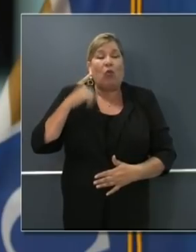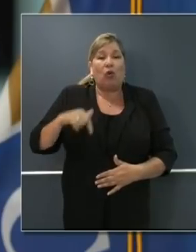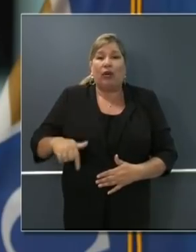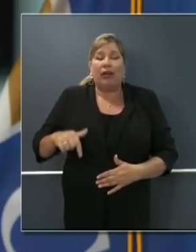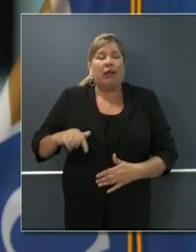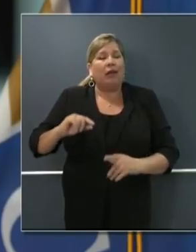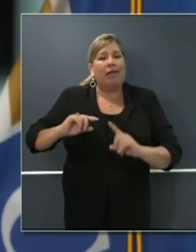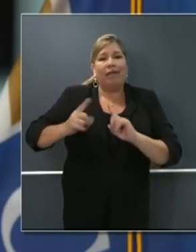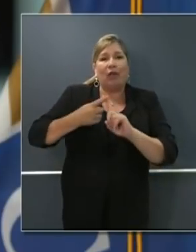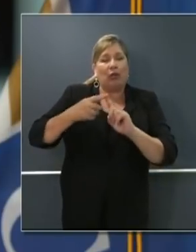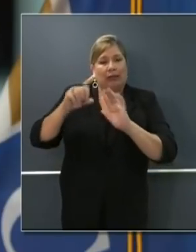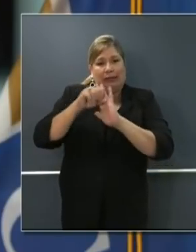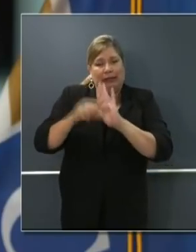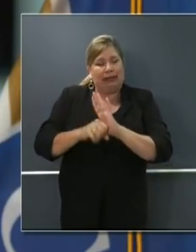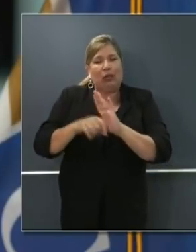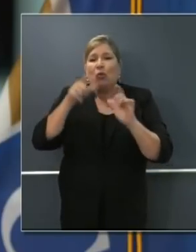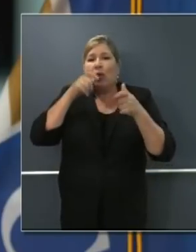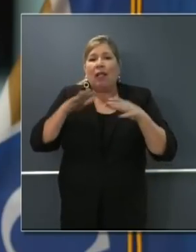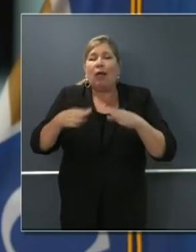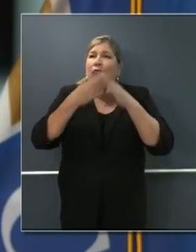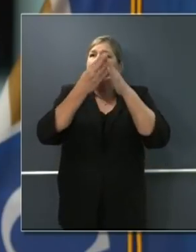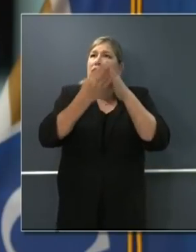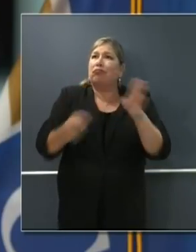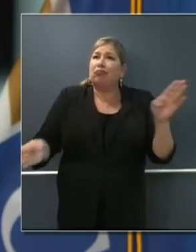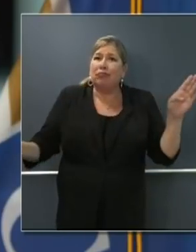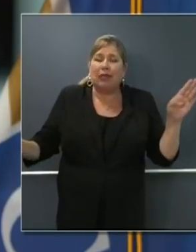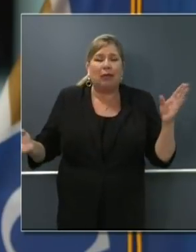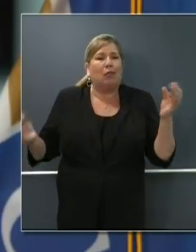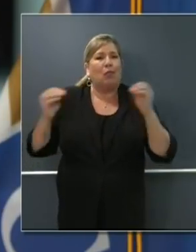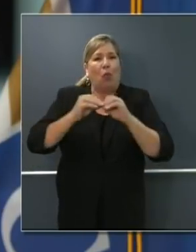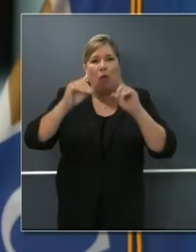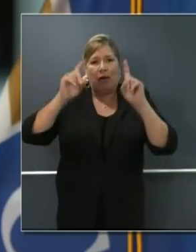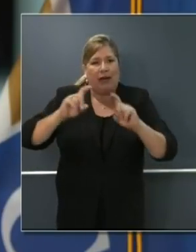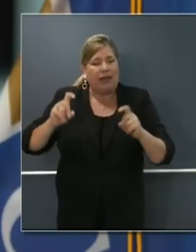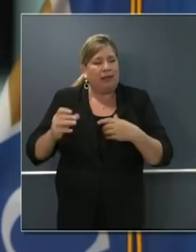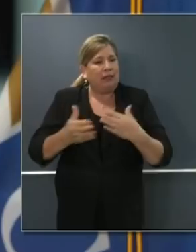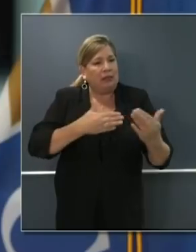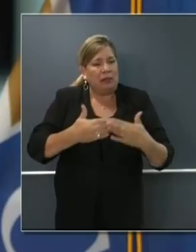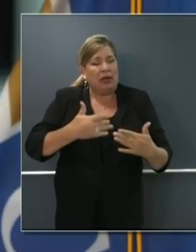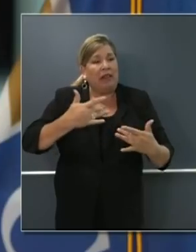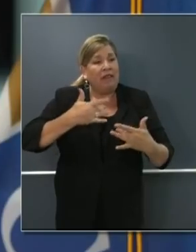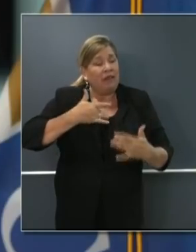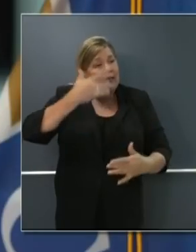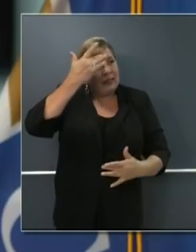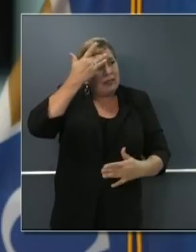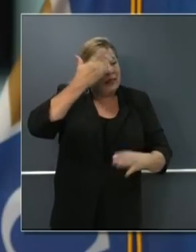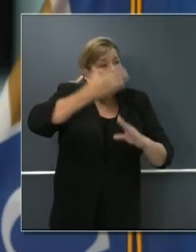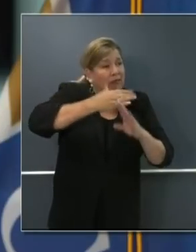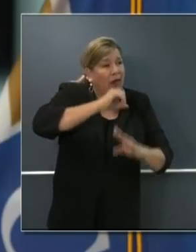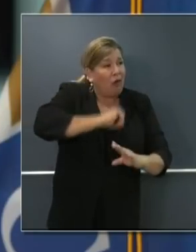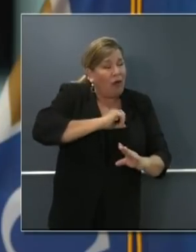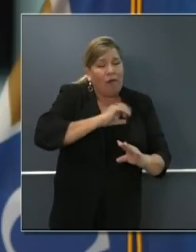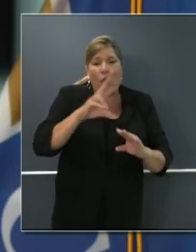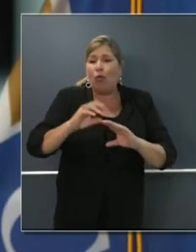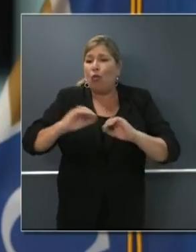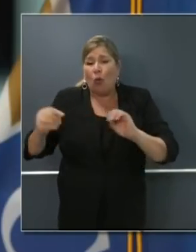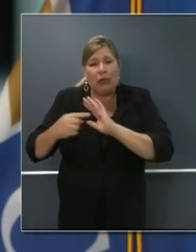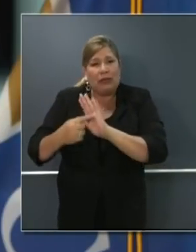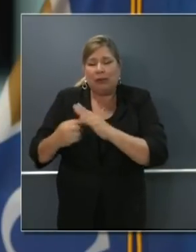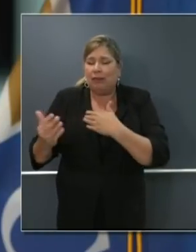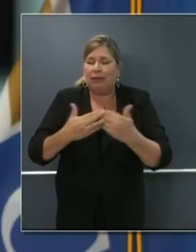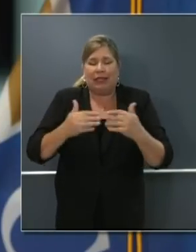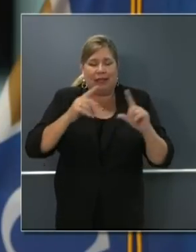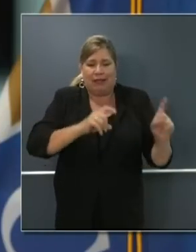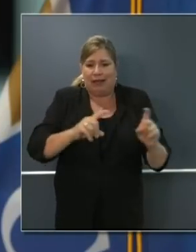testing requirements and broaden whom we're testing, including those asymptomatic people. But we've always focused on these